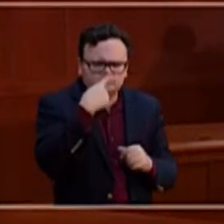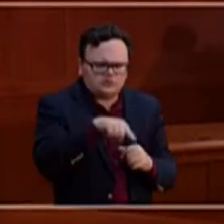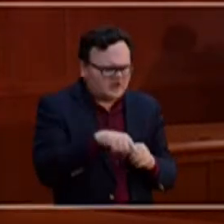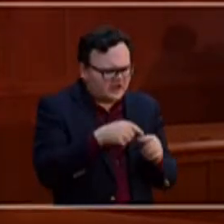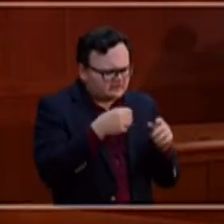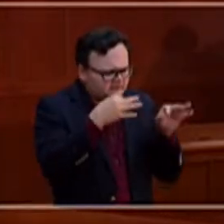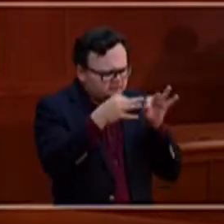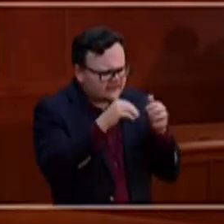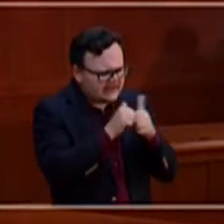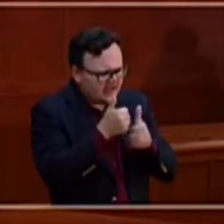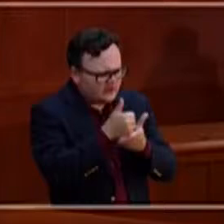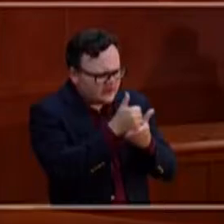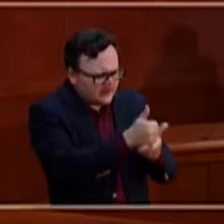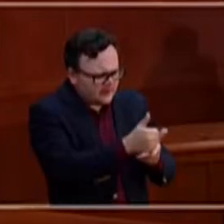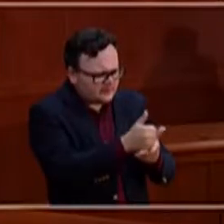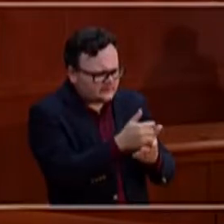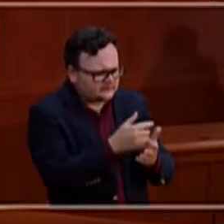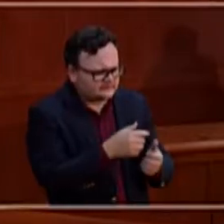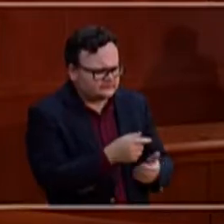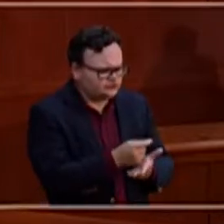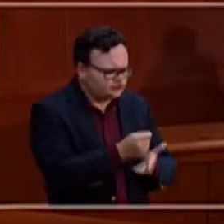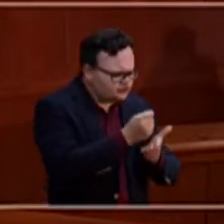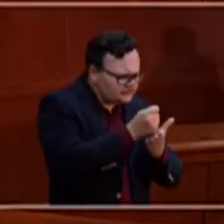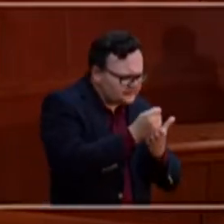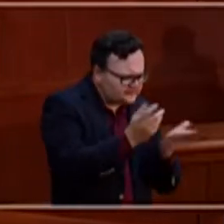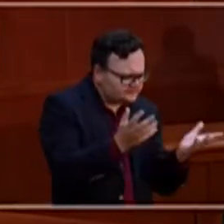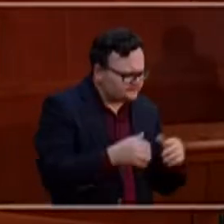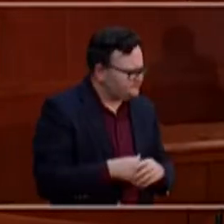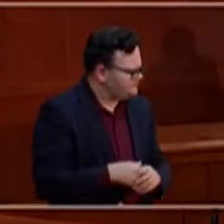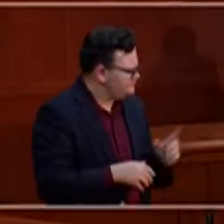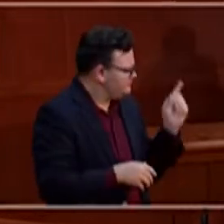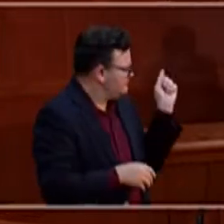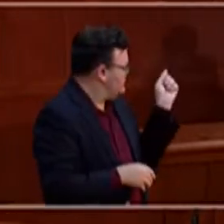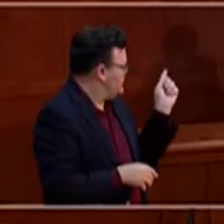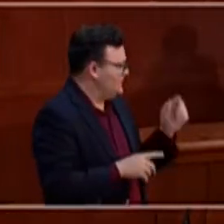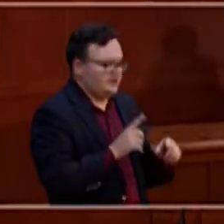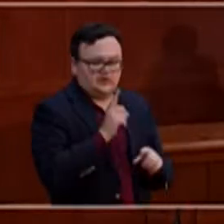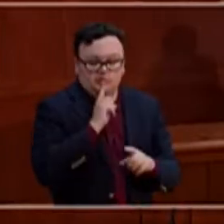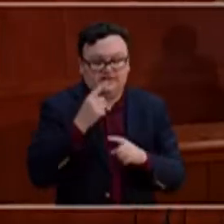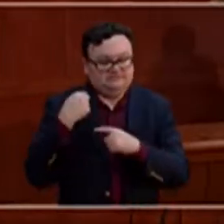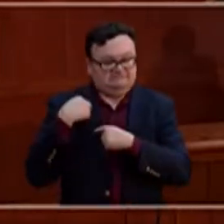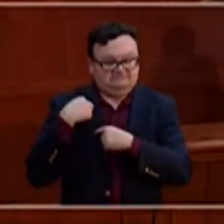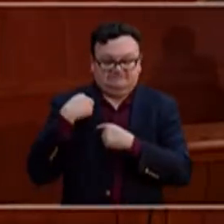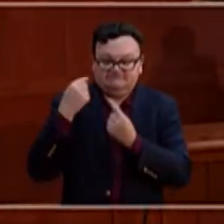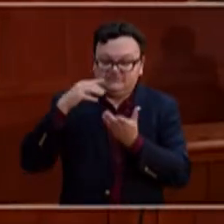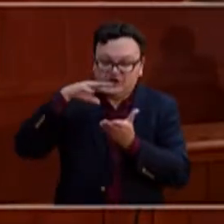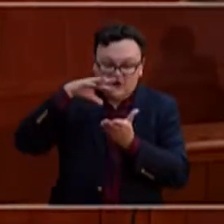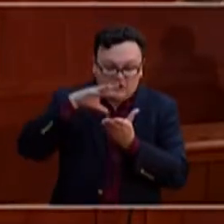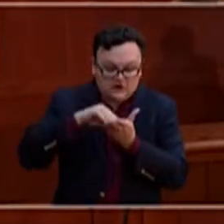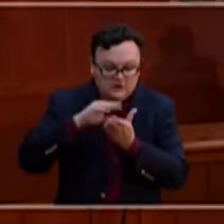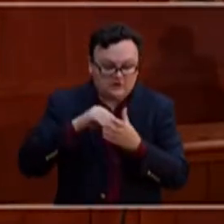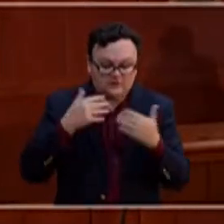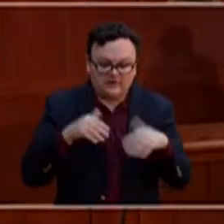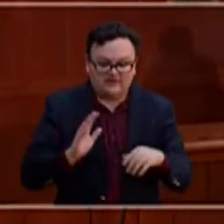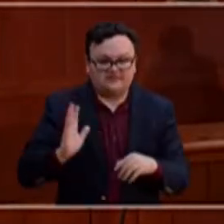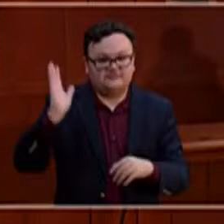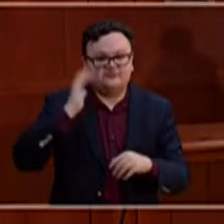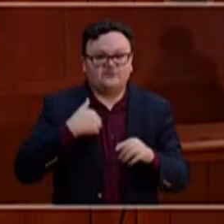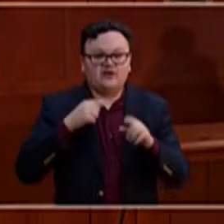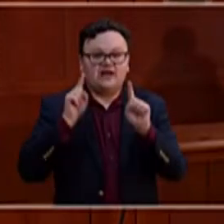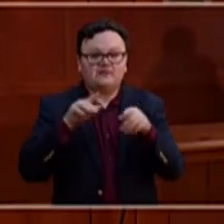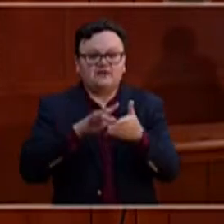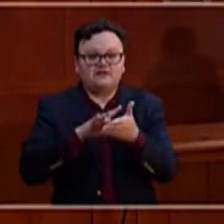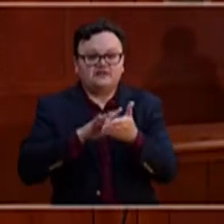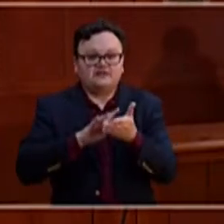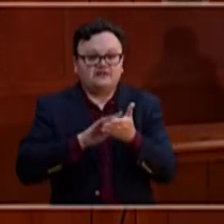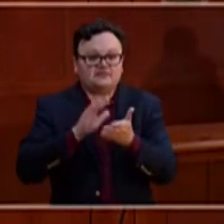them. Yeah, again, as I said before, we've just learned so much. When I was in med school